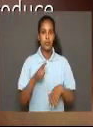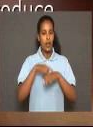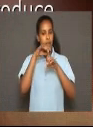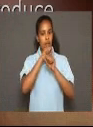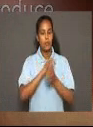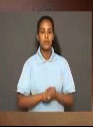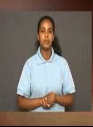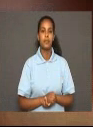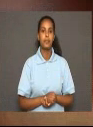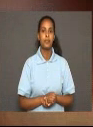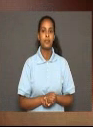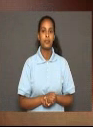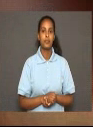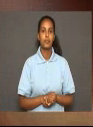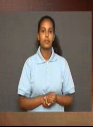Time's up!